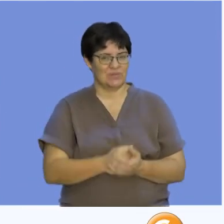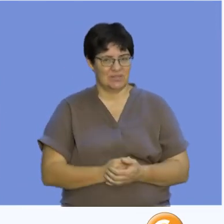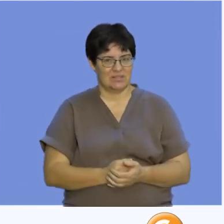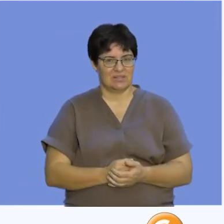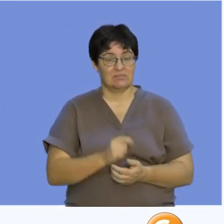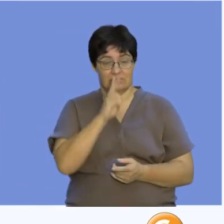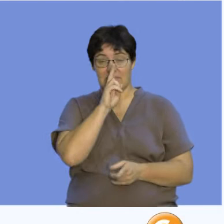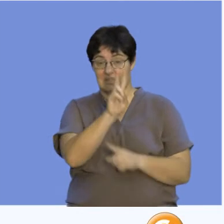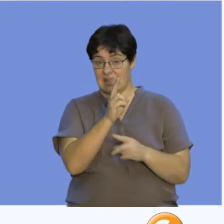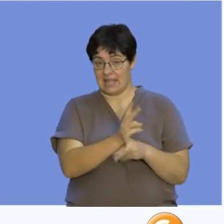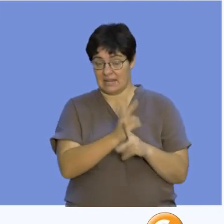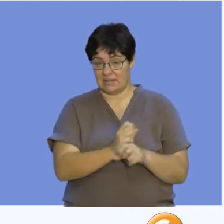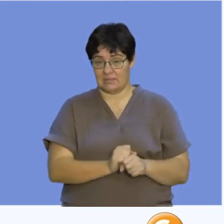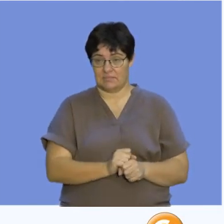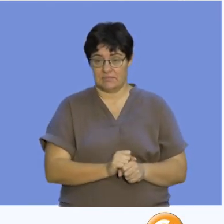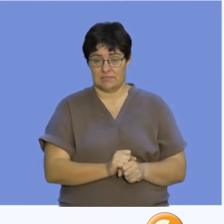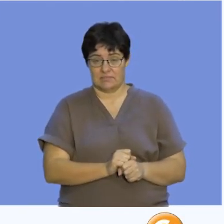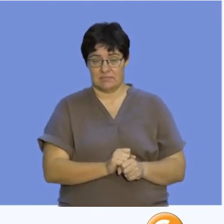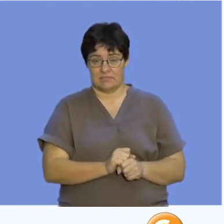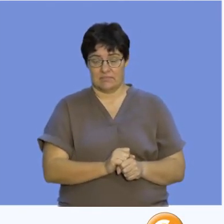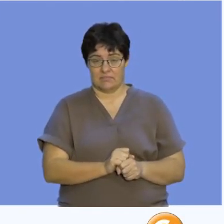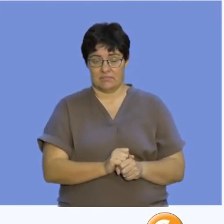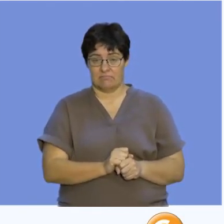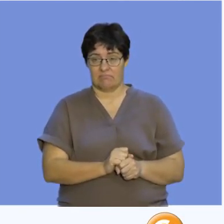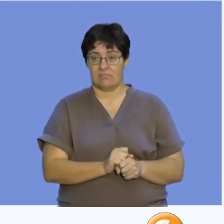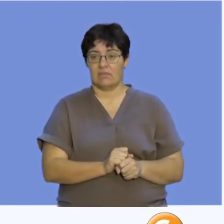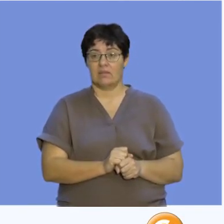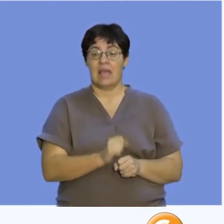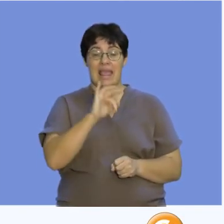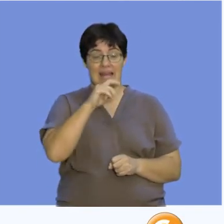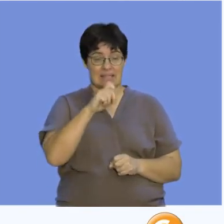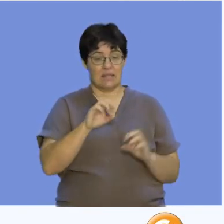again. We've made it an inelastic collision.